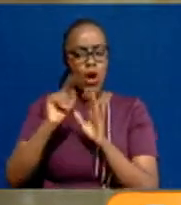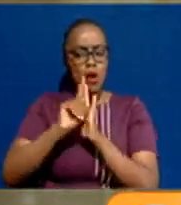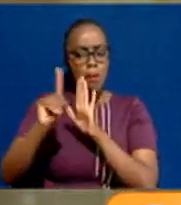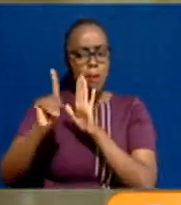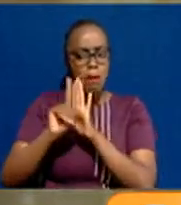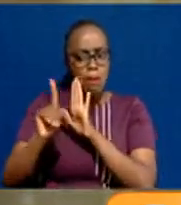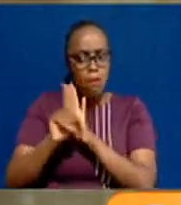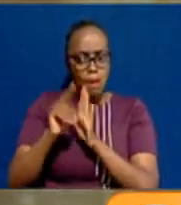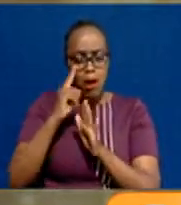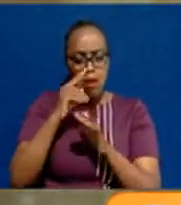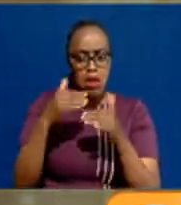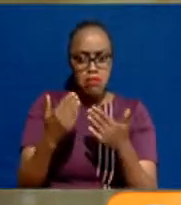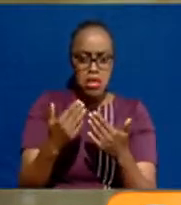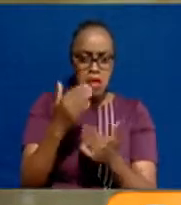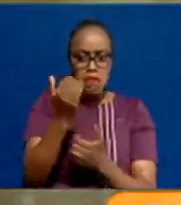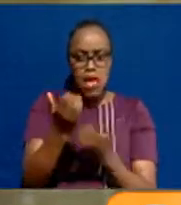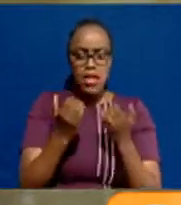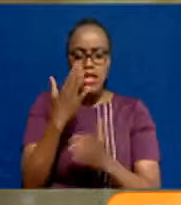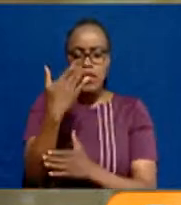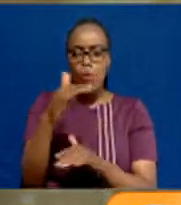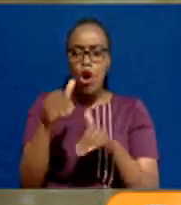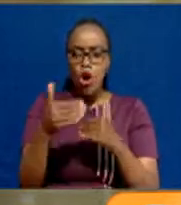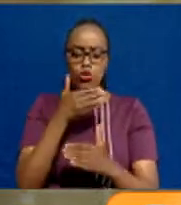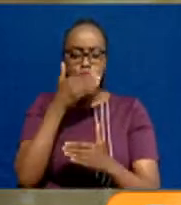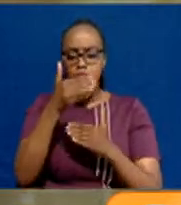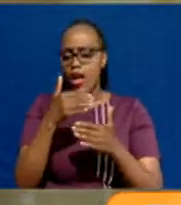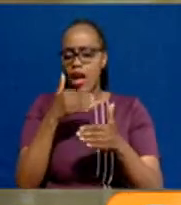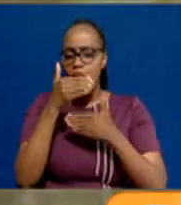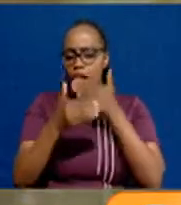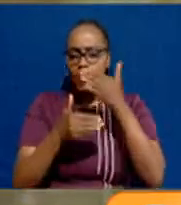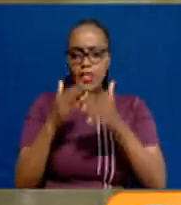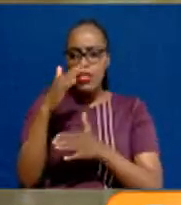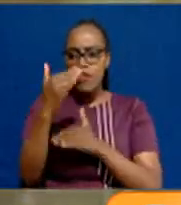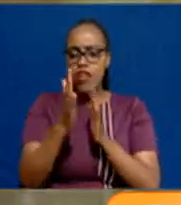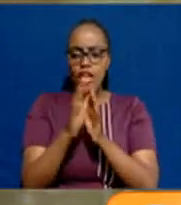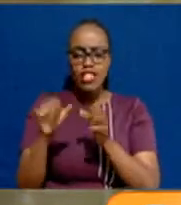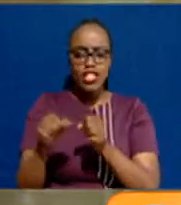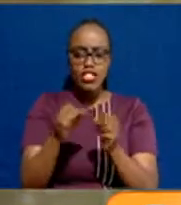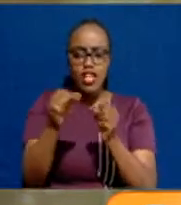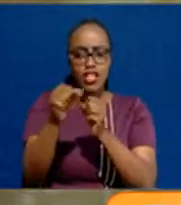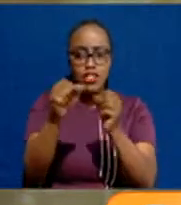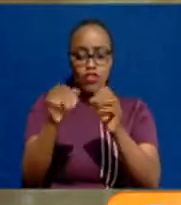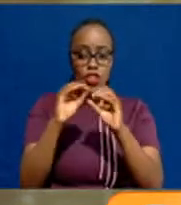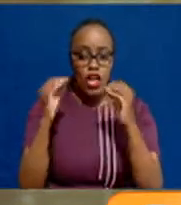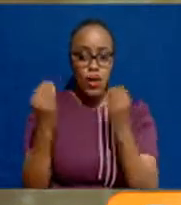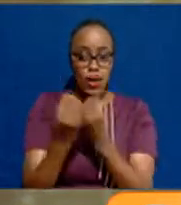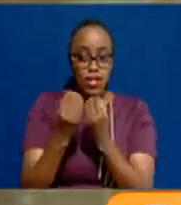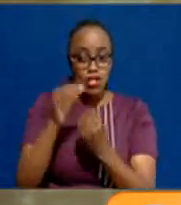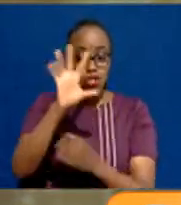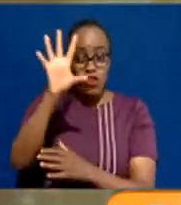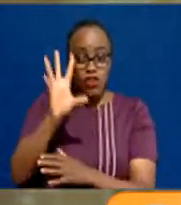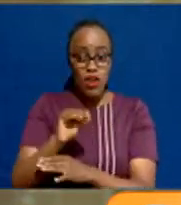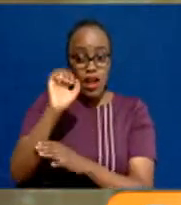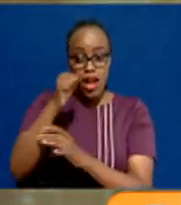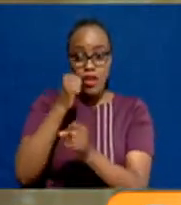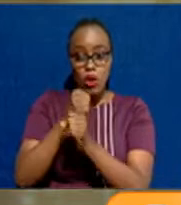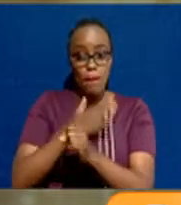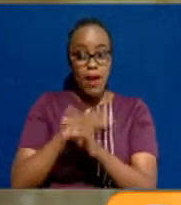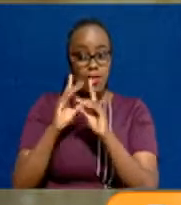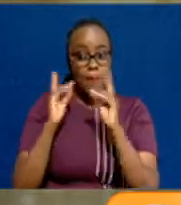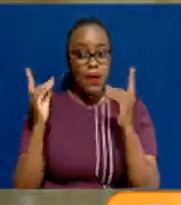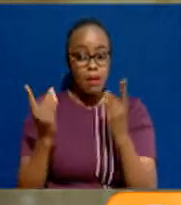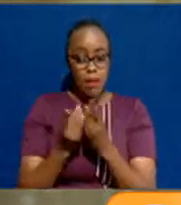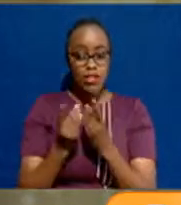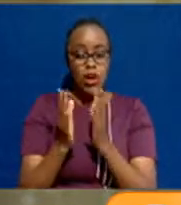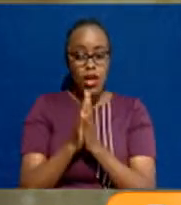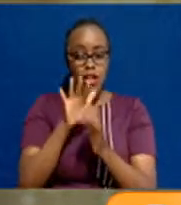to do board papers. I don't need to be answerable on the expansion strategy for the organization for Africa. Can I just do my departmental? And a